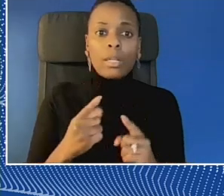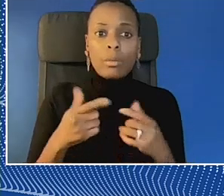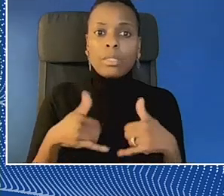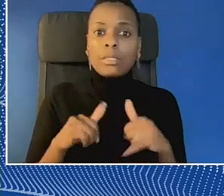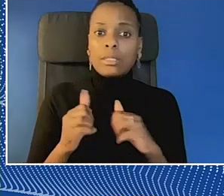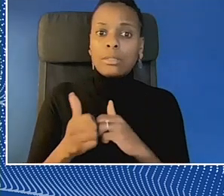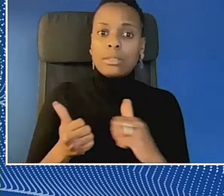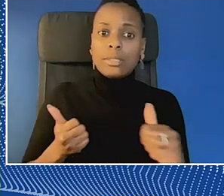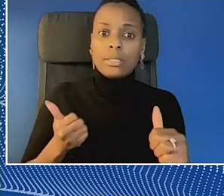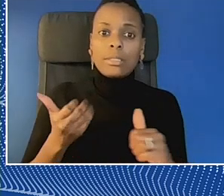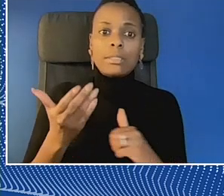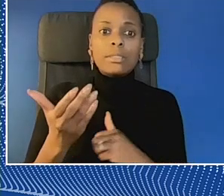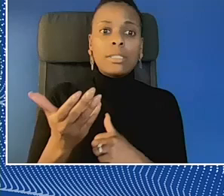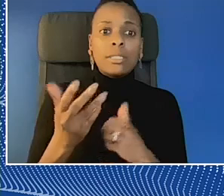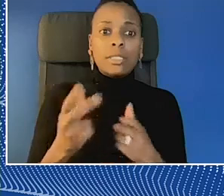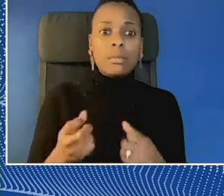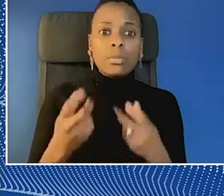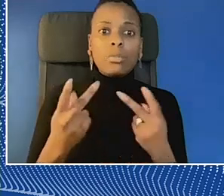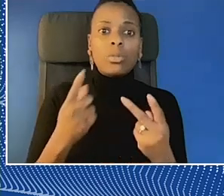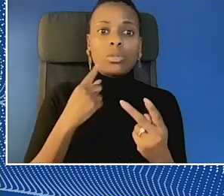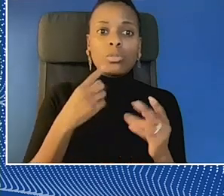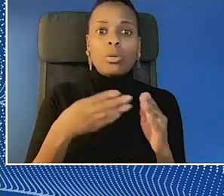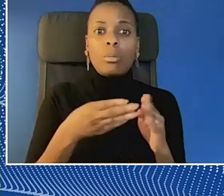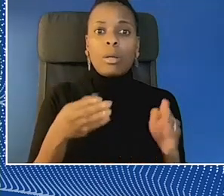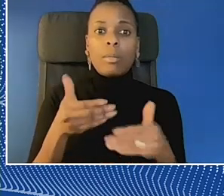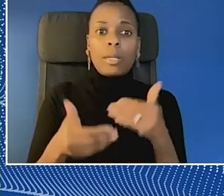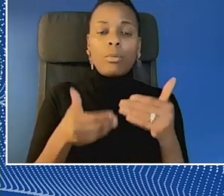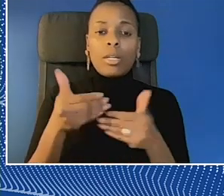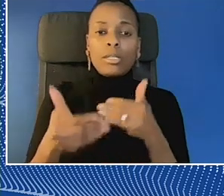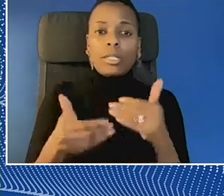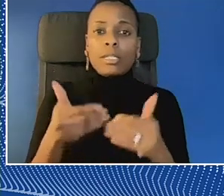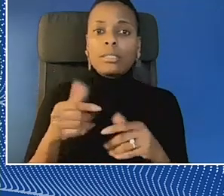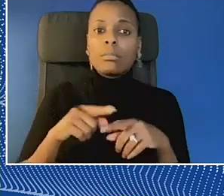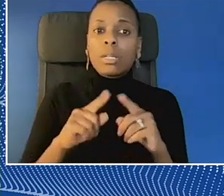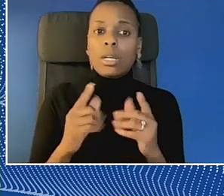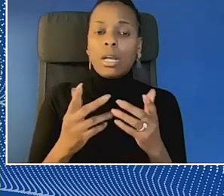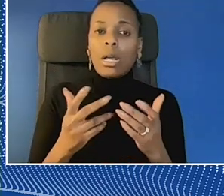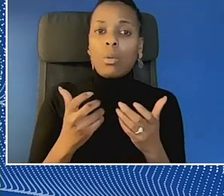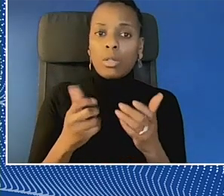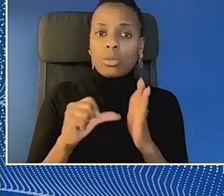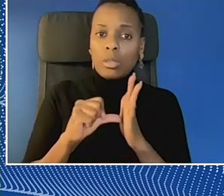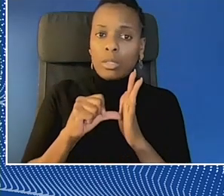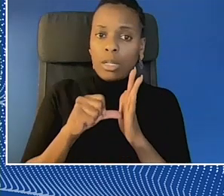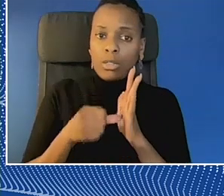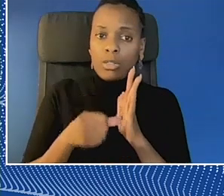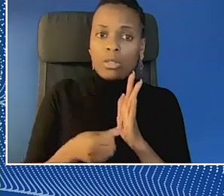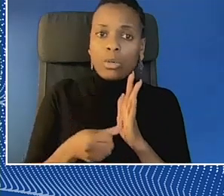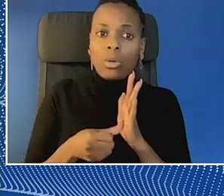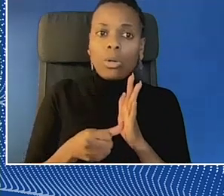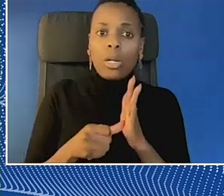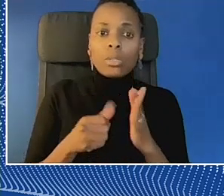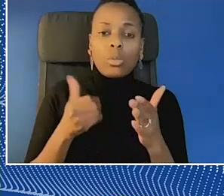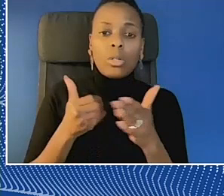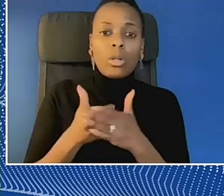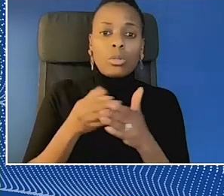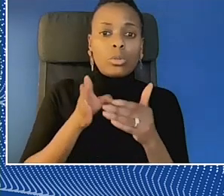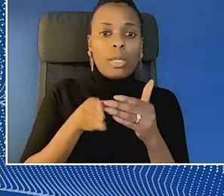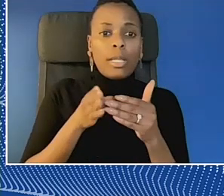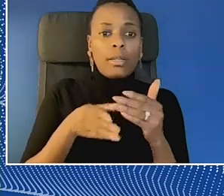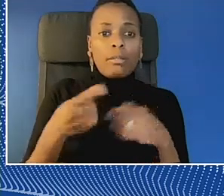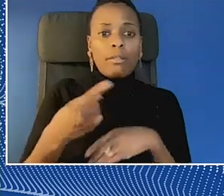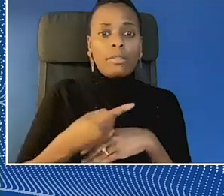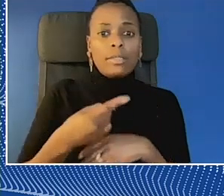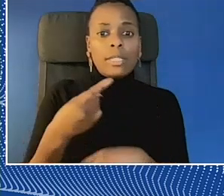in proposals through the public process. But I just want to underscore one more time as we get close to ending our day that